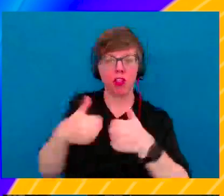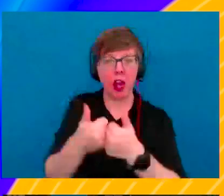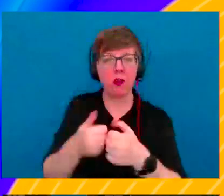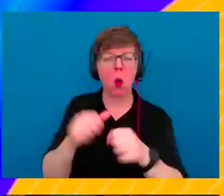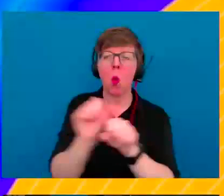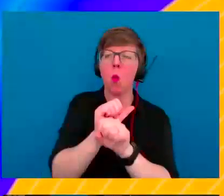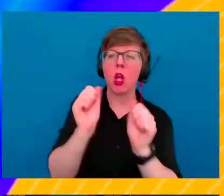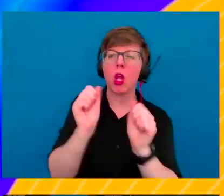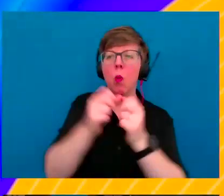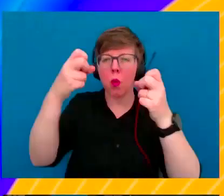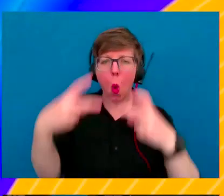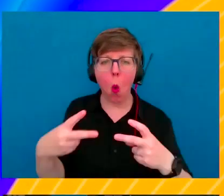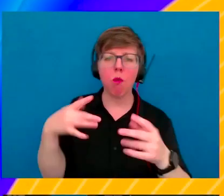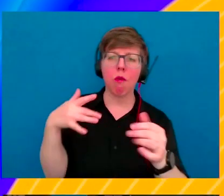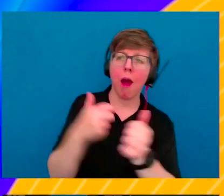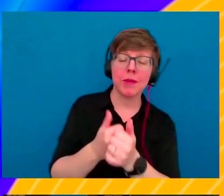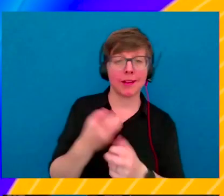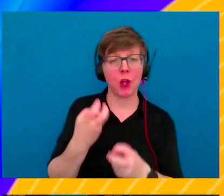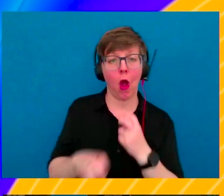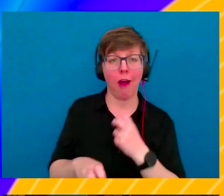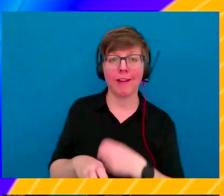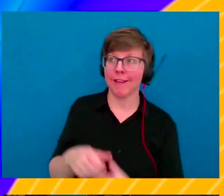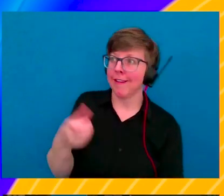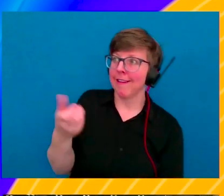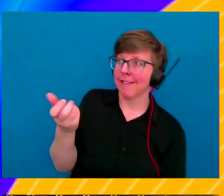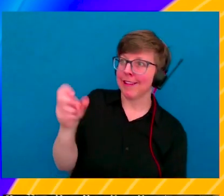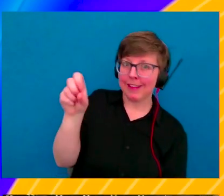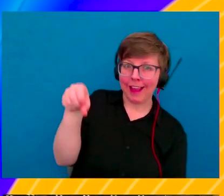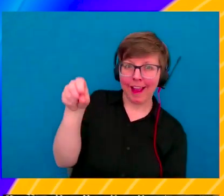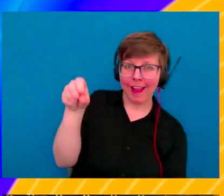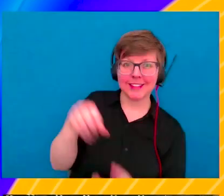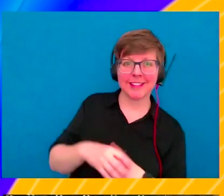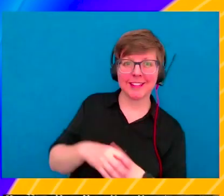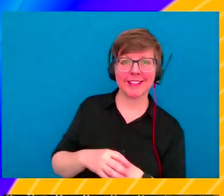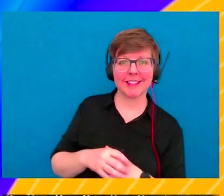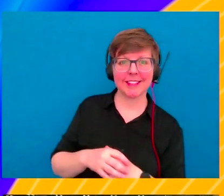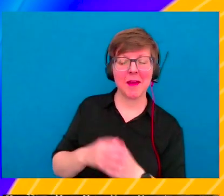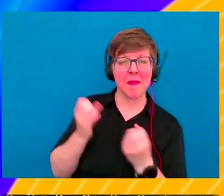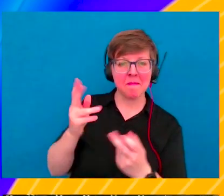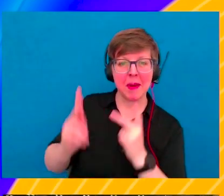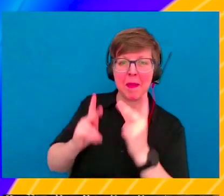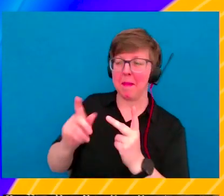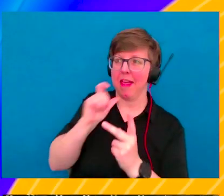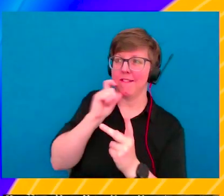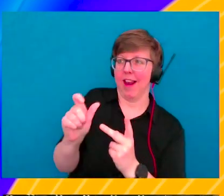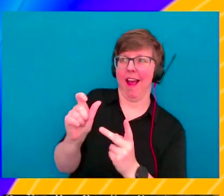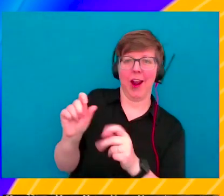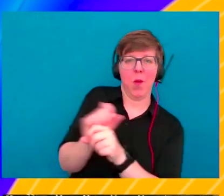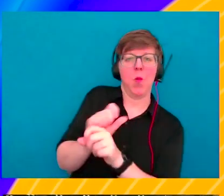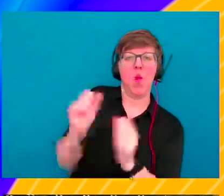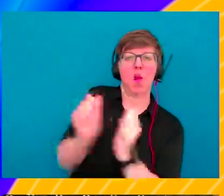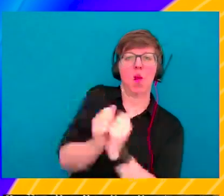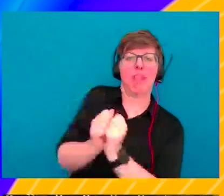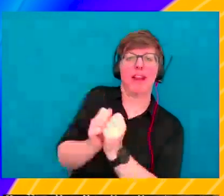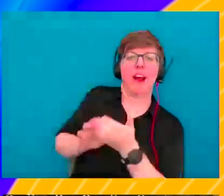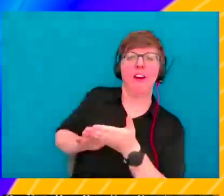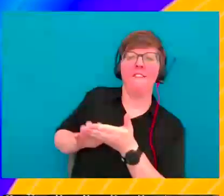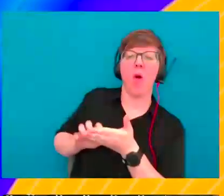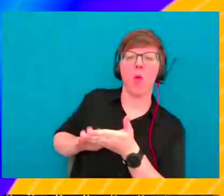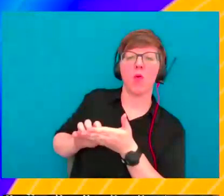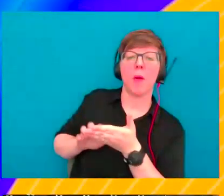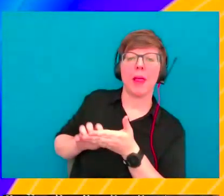It is. But you can't just, like, this is the thing that I think a lot of people who haven't dealt with vulnerabilities don't realize is that, like, you can't just come in and be